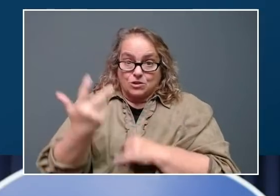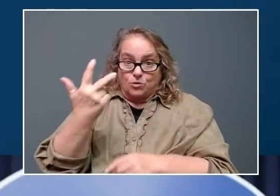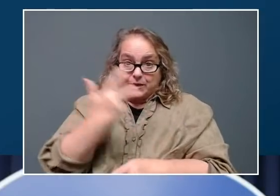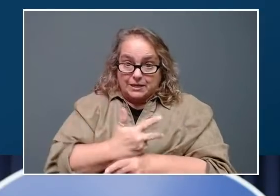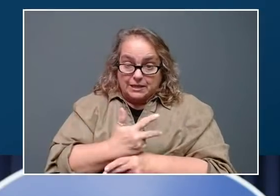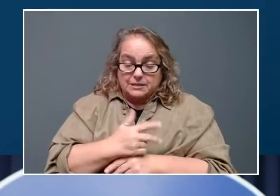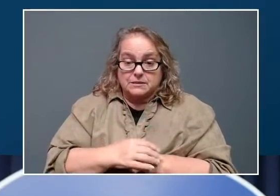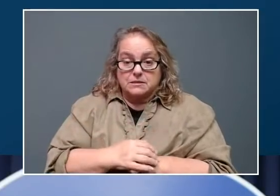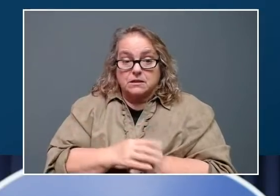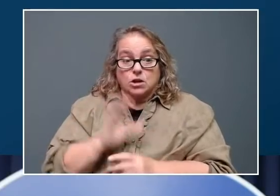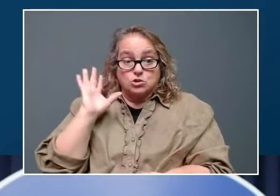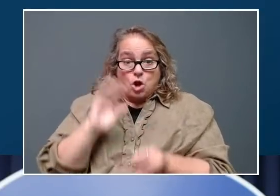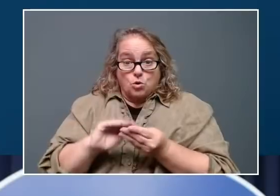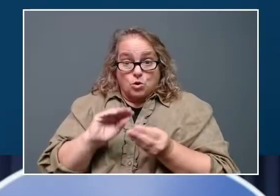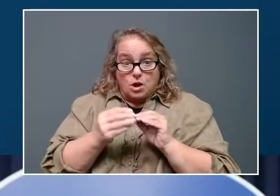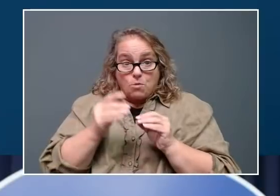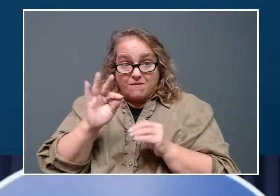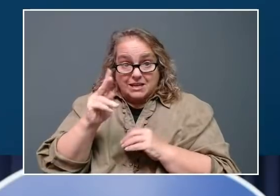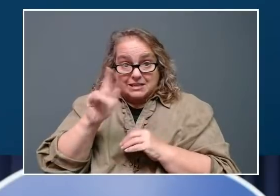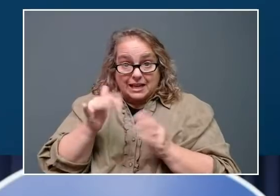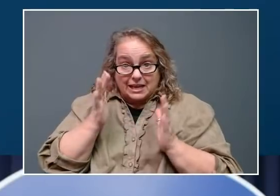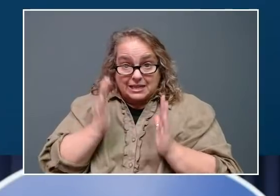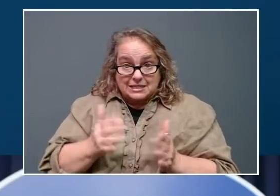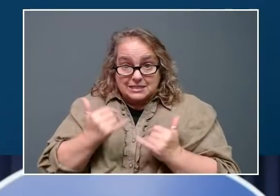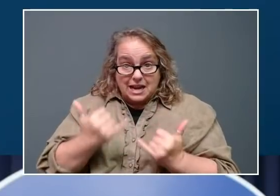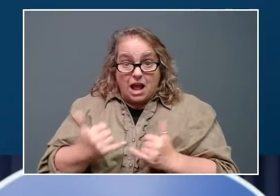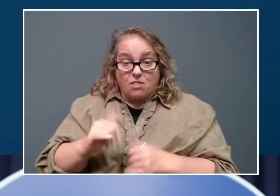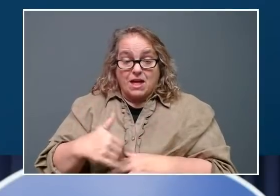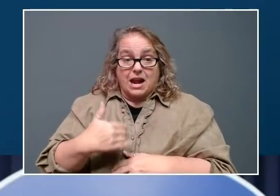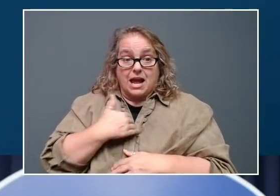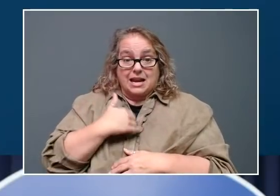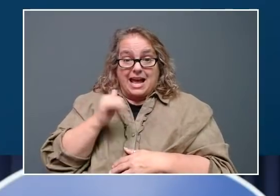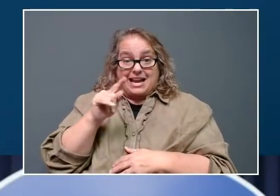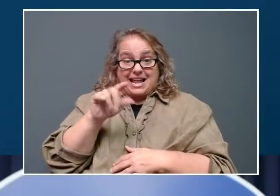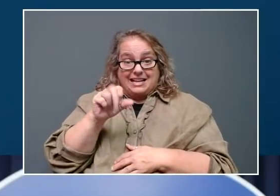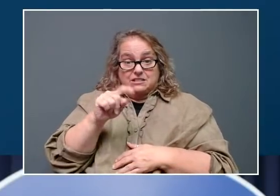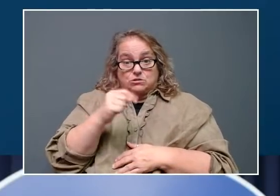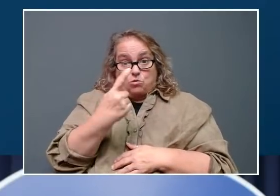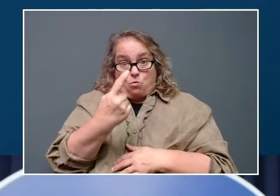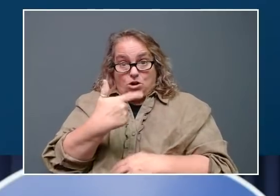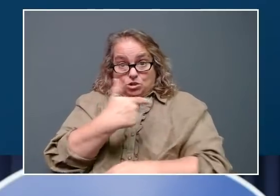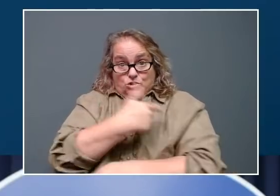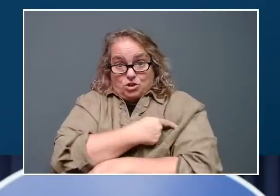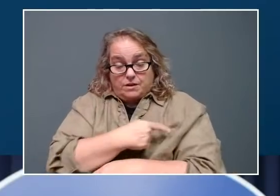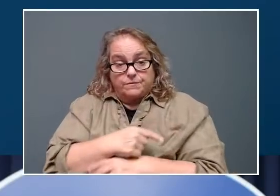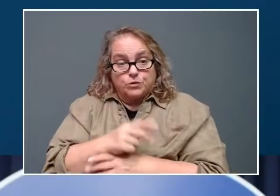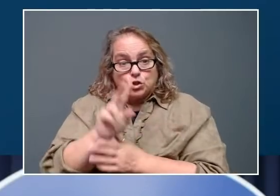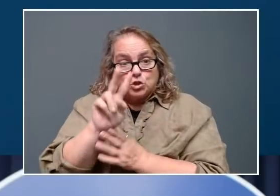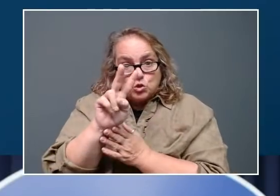Total number of Kentuckians now that have had at least one shot,